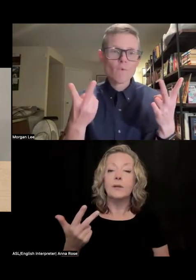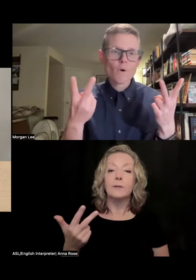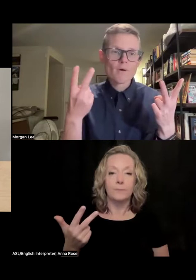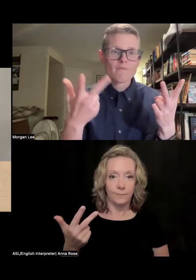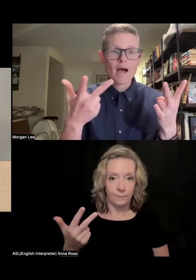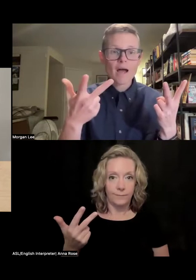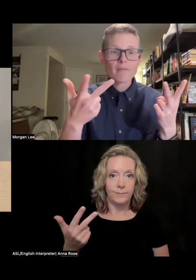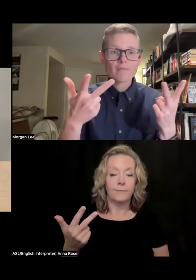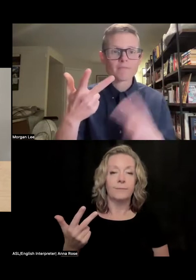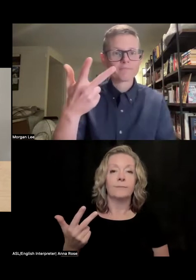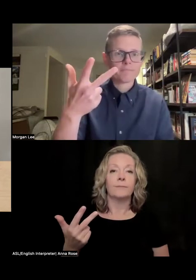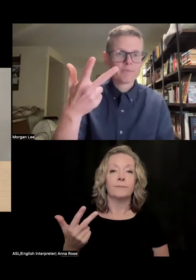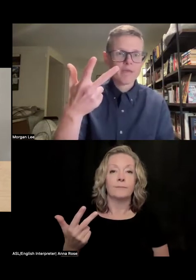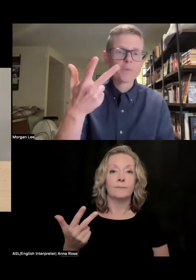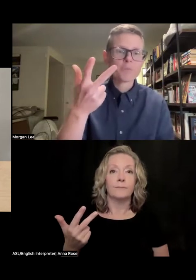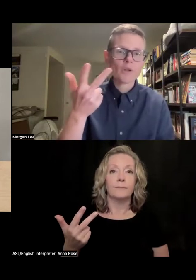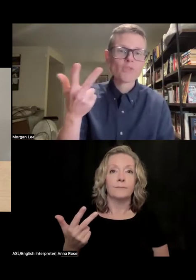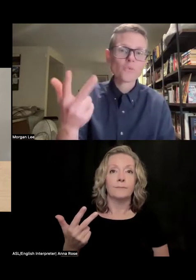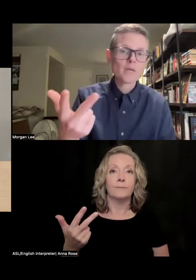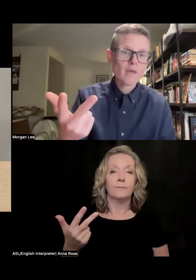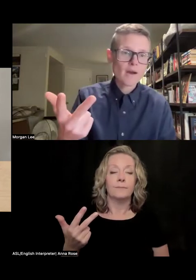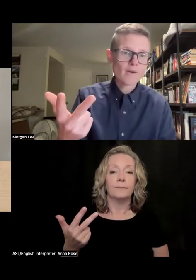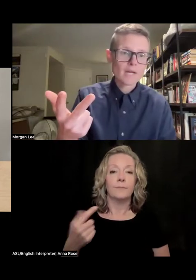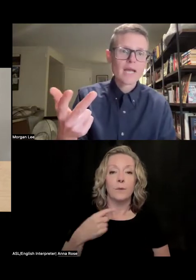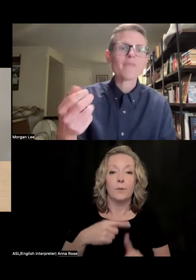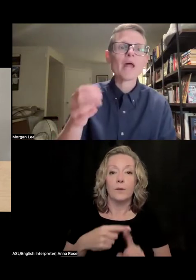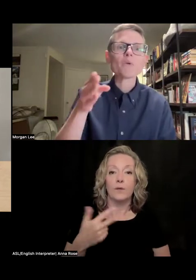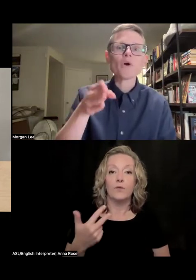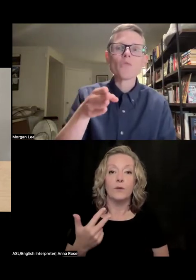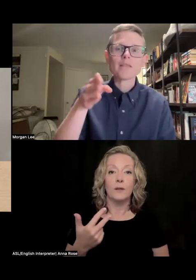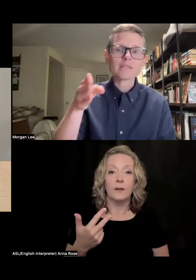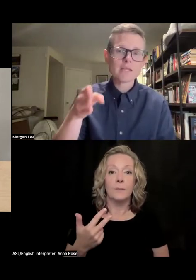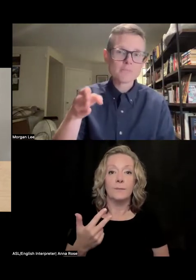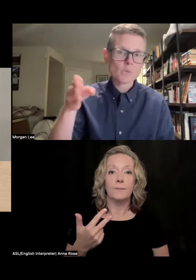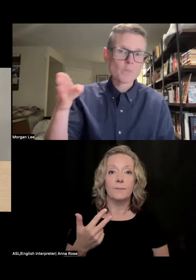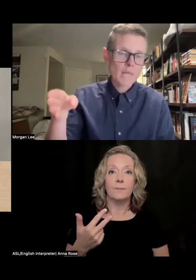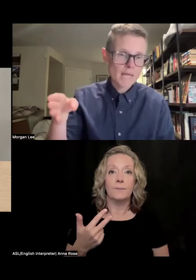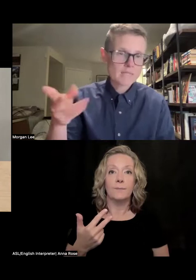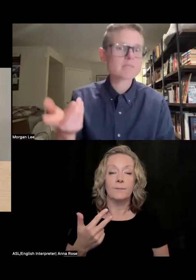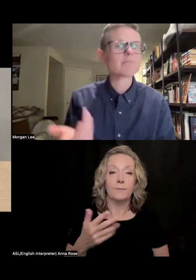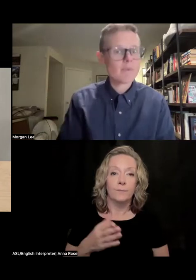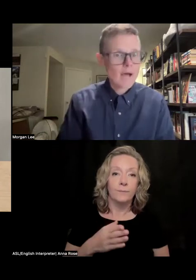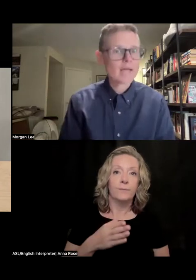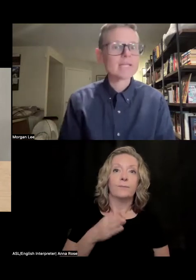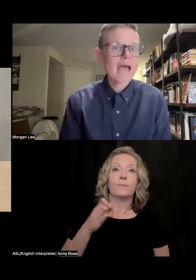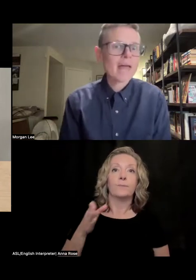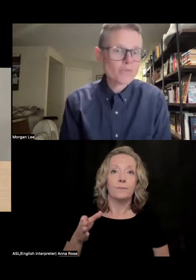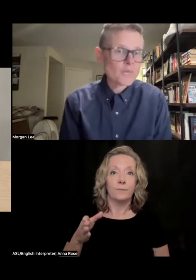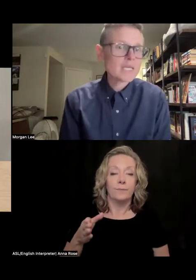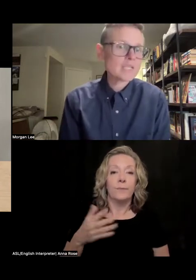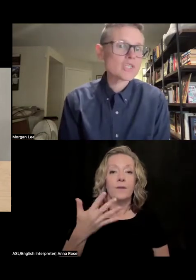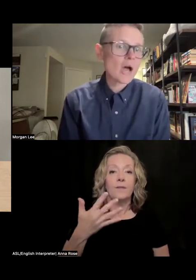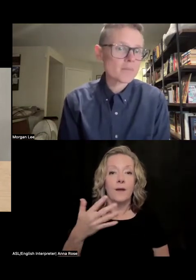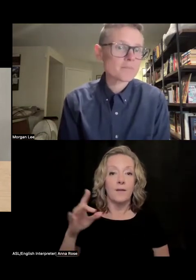3, 4, 5, I would put a 3 there. And then I would know that in the subsequent blanks, I need to add